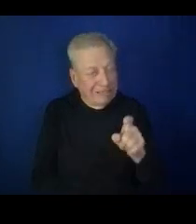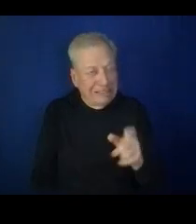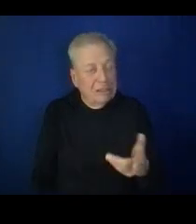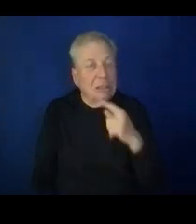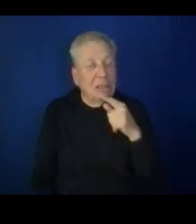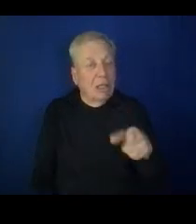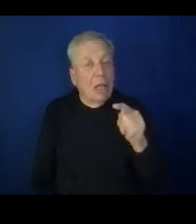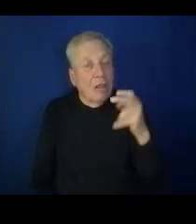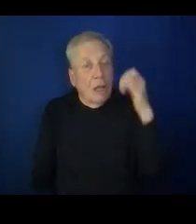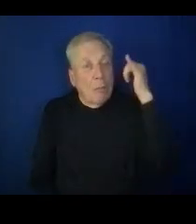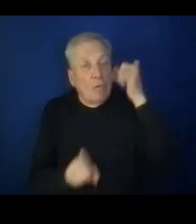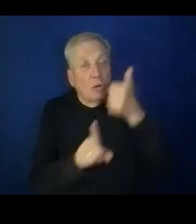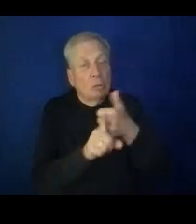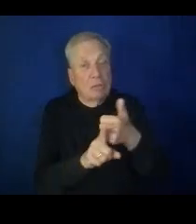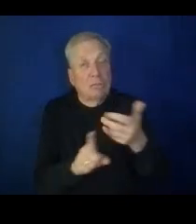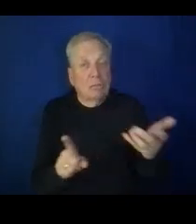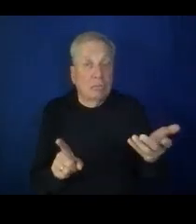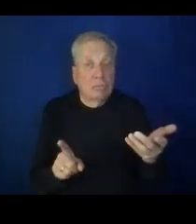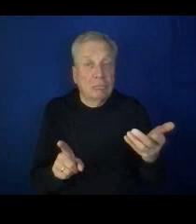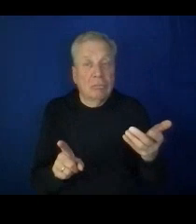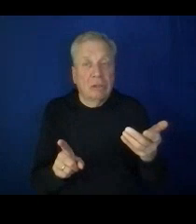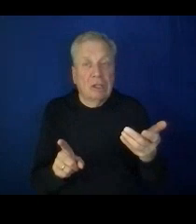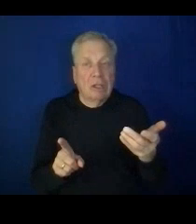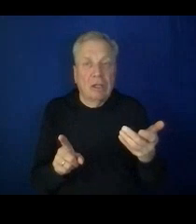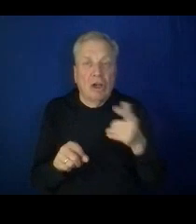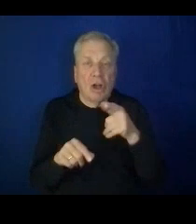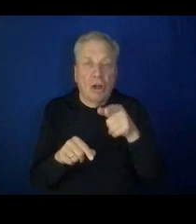buffalo kind of map,